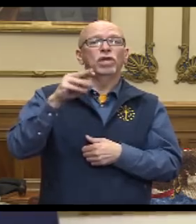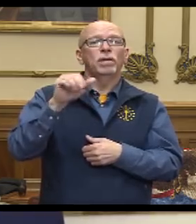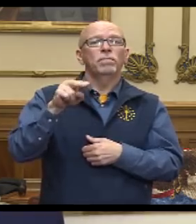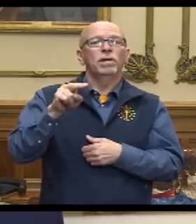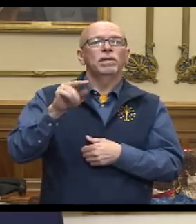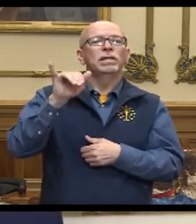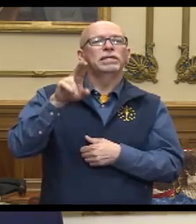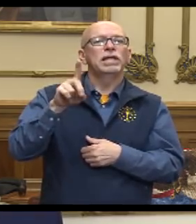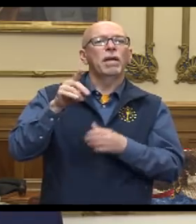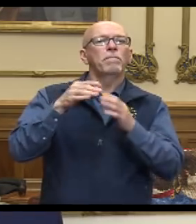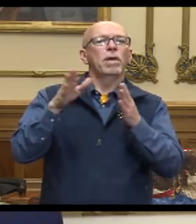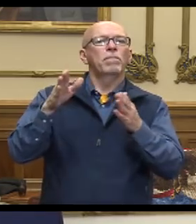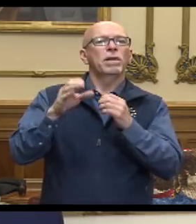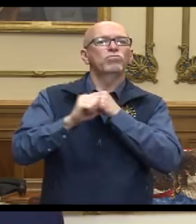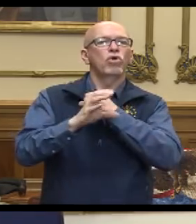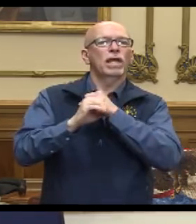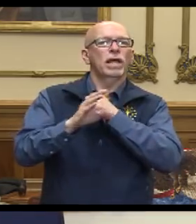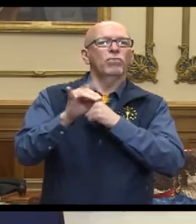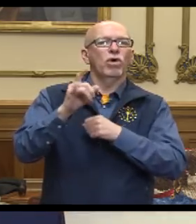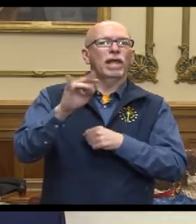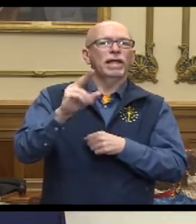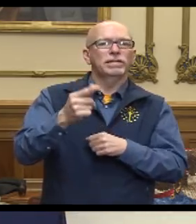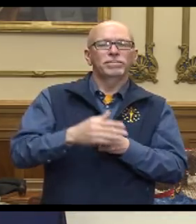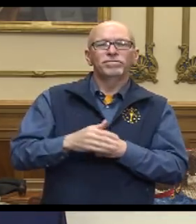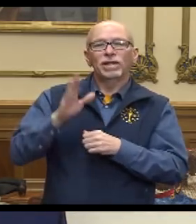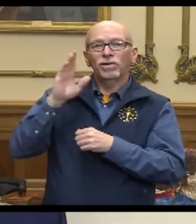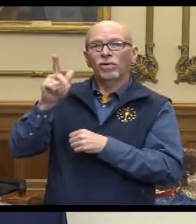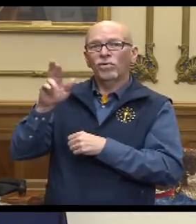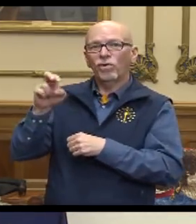Public Broadcasting. Hello, Lauren. Good